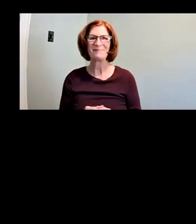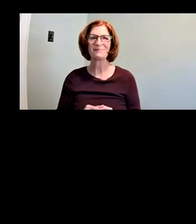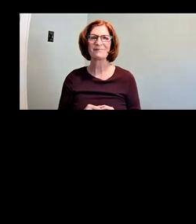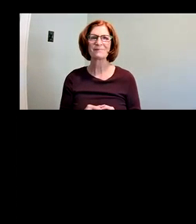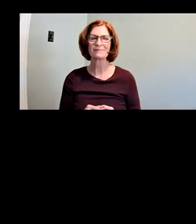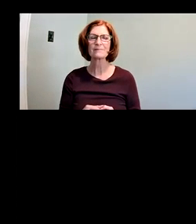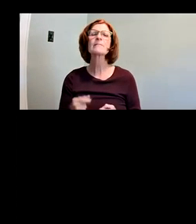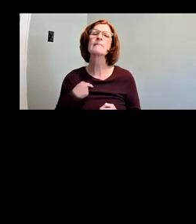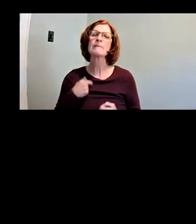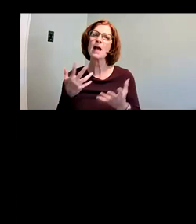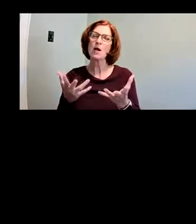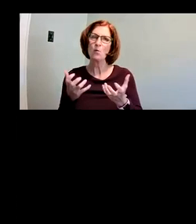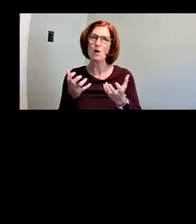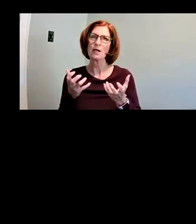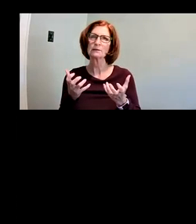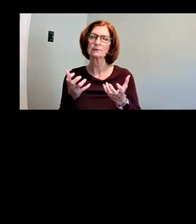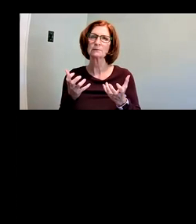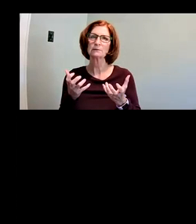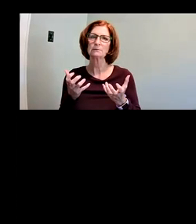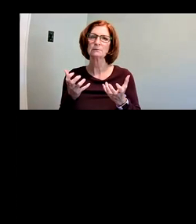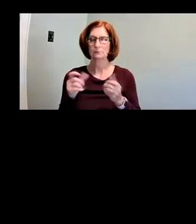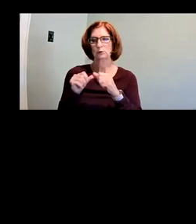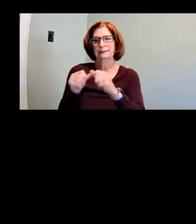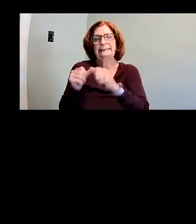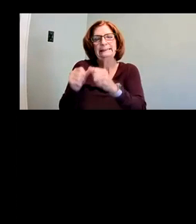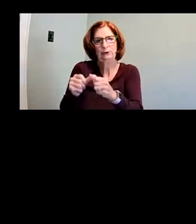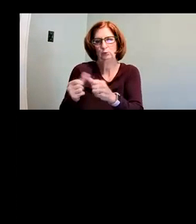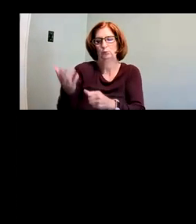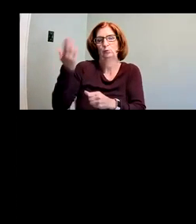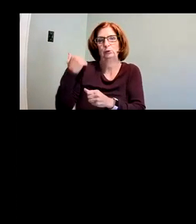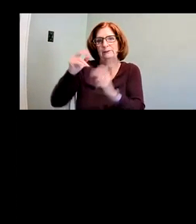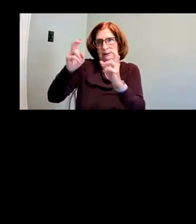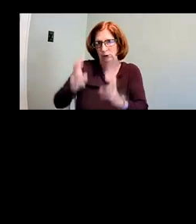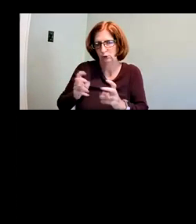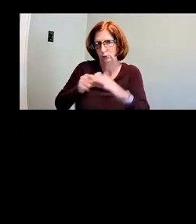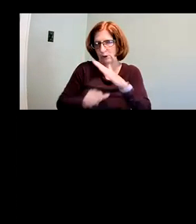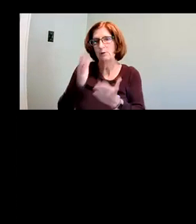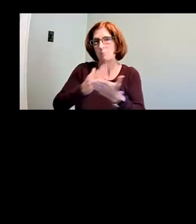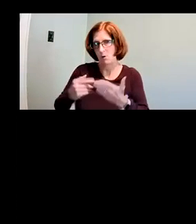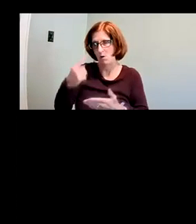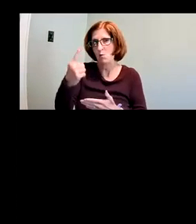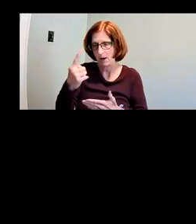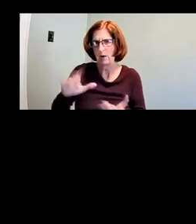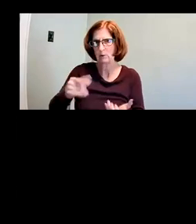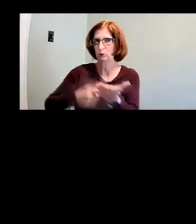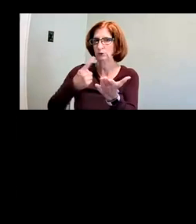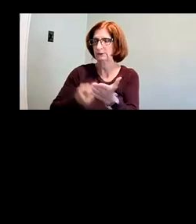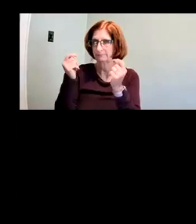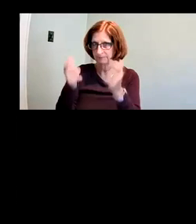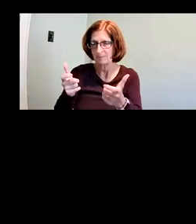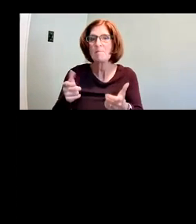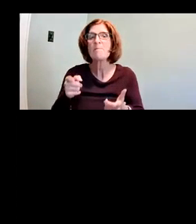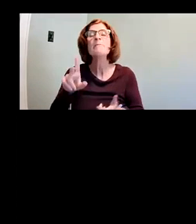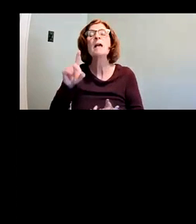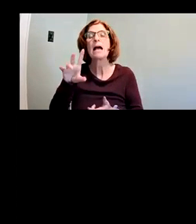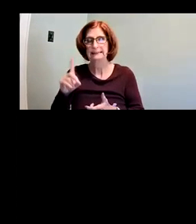I wanted to continue some issues I had in part one. I'm going to go as quickly as possible since I did